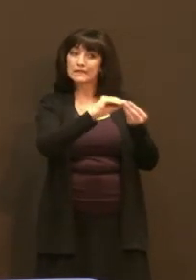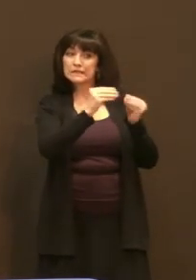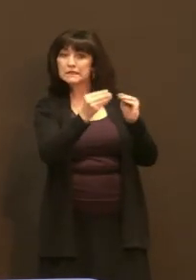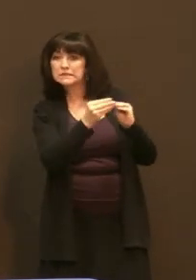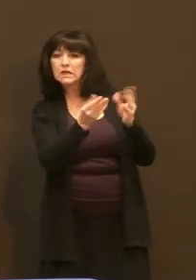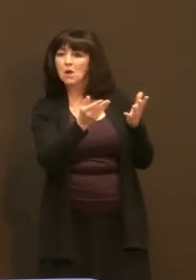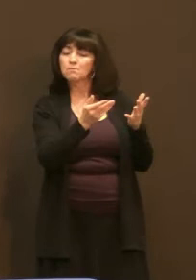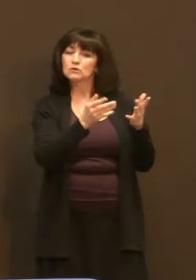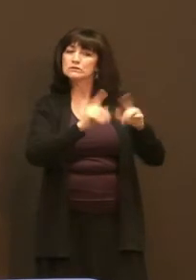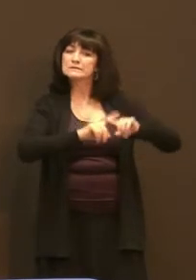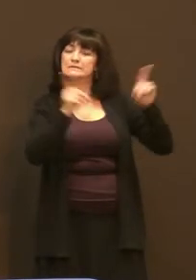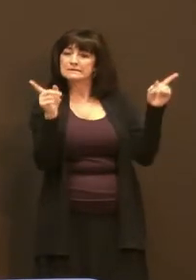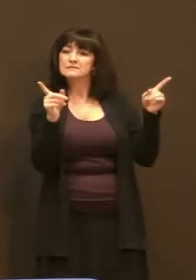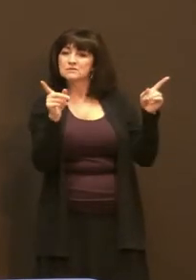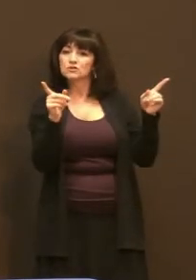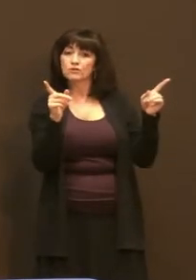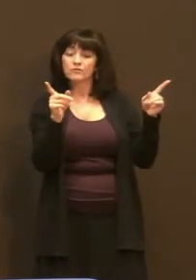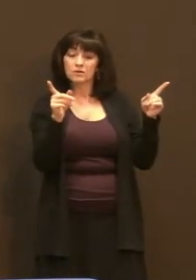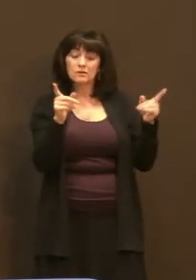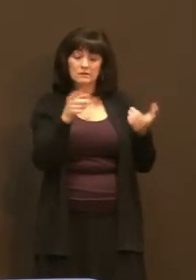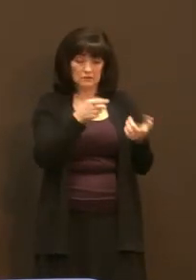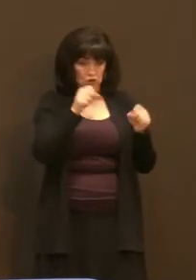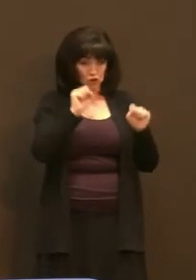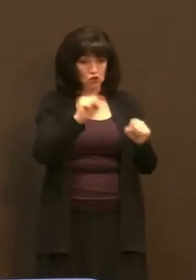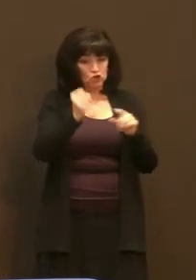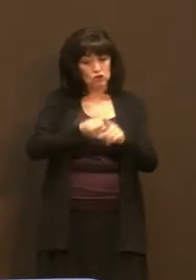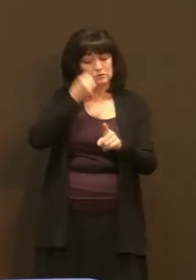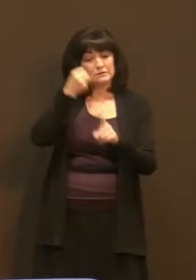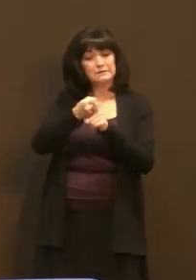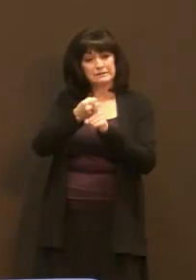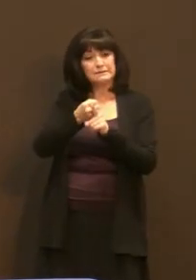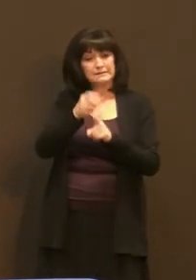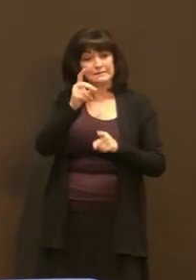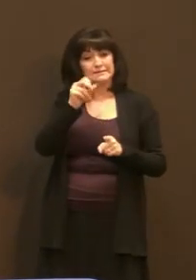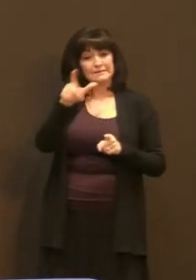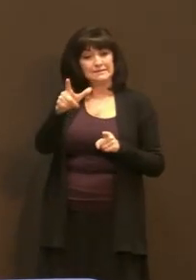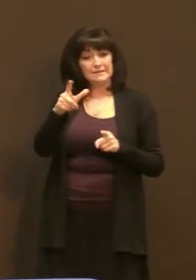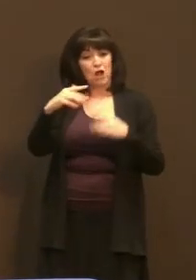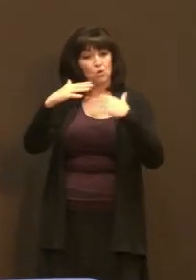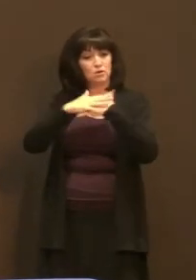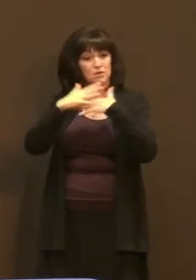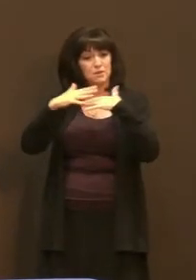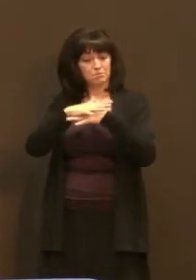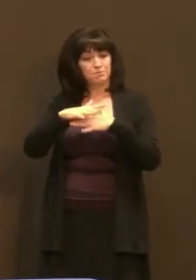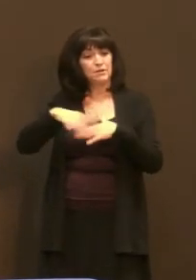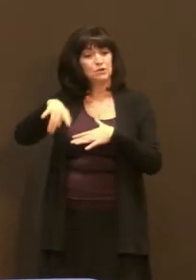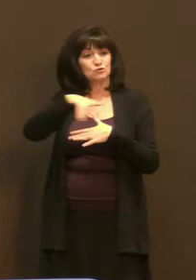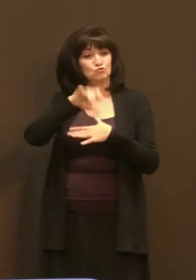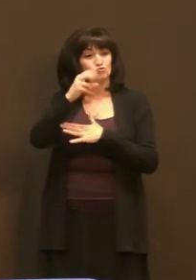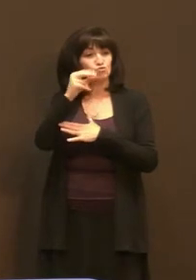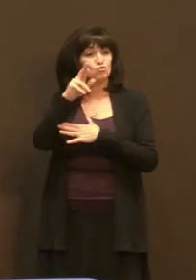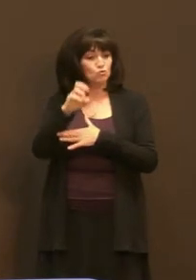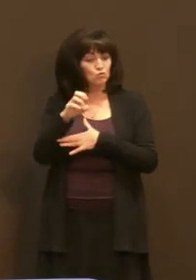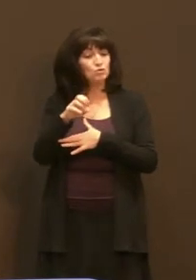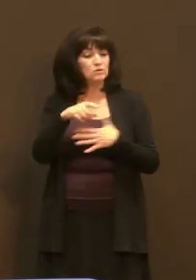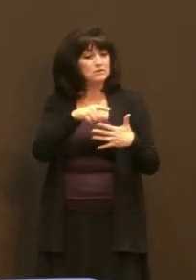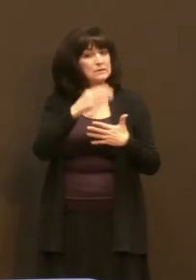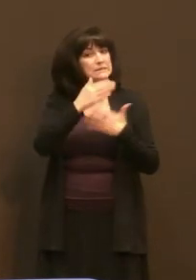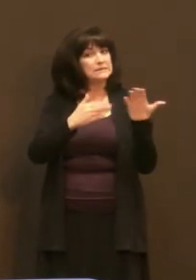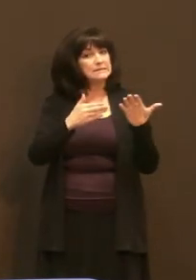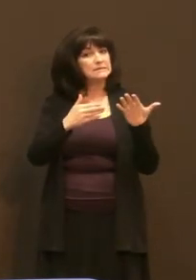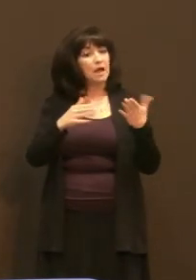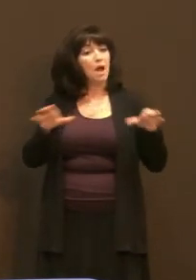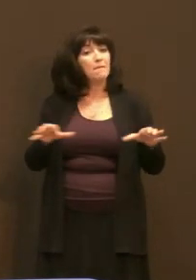the impact, the Delaware Shore and the Eastern Shore are connected, and there's a lot of cross-border activity, and so we